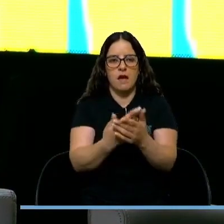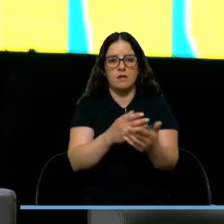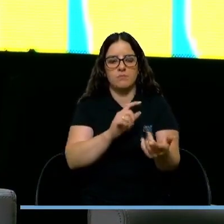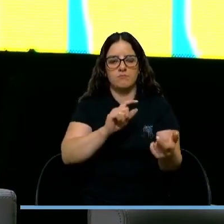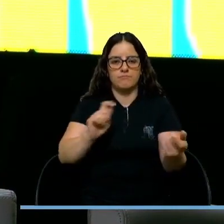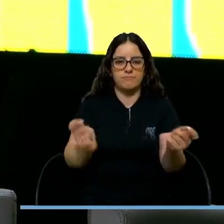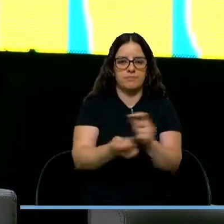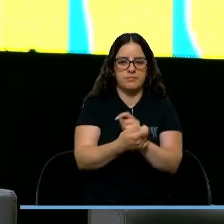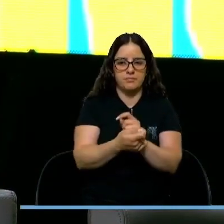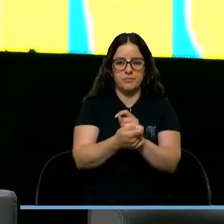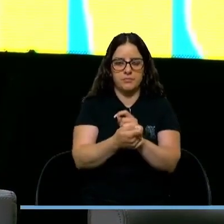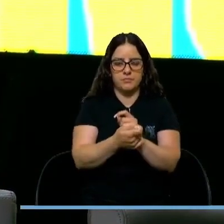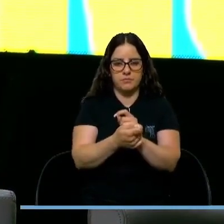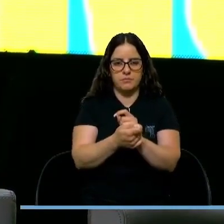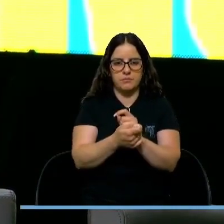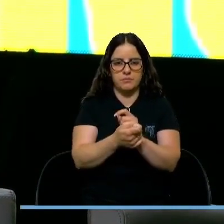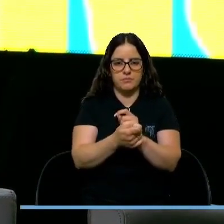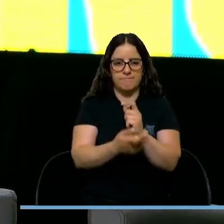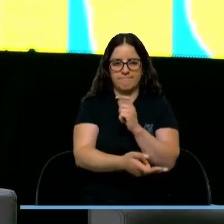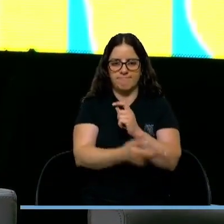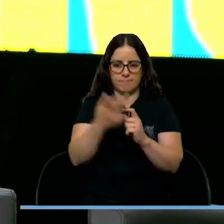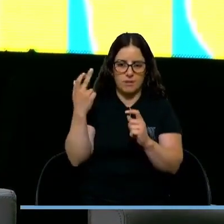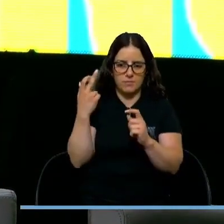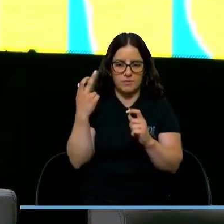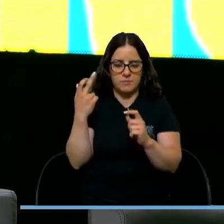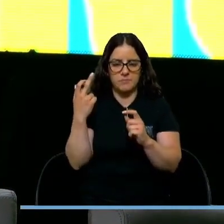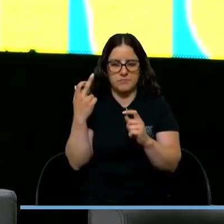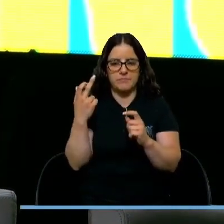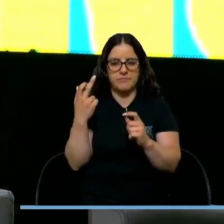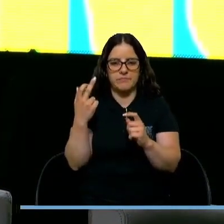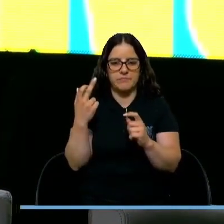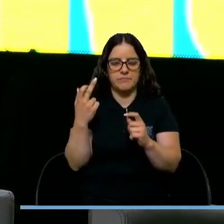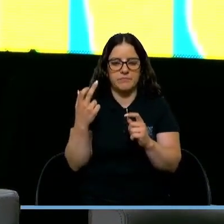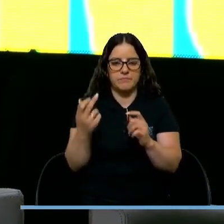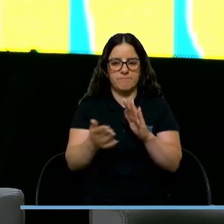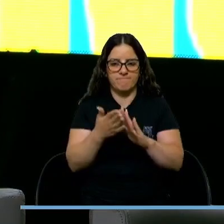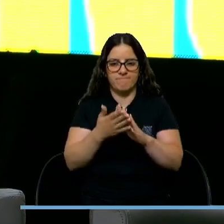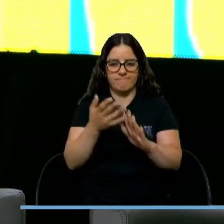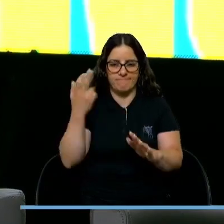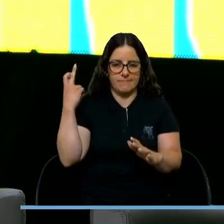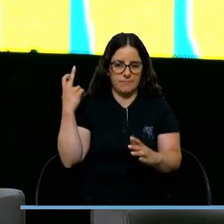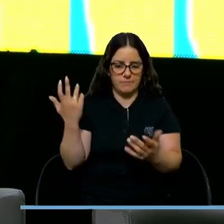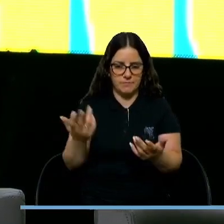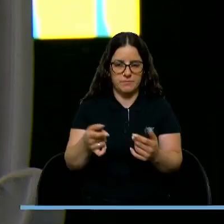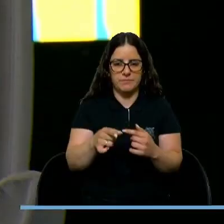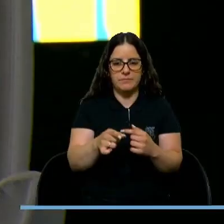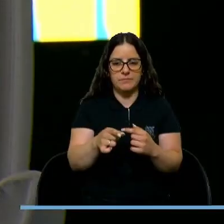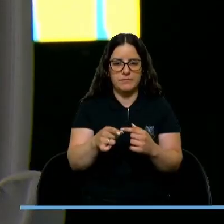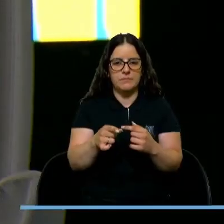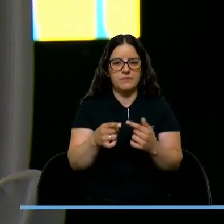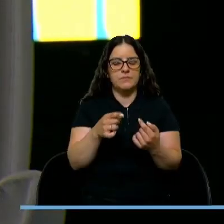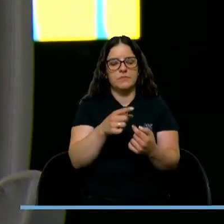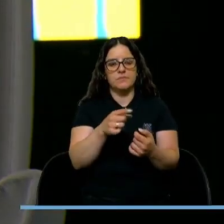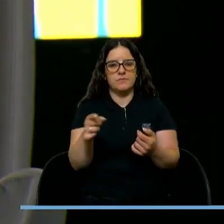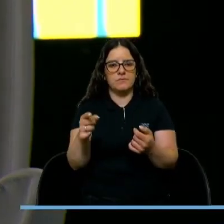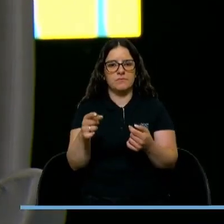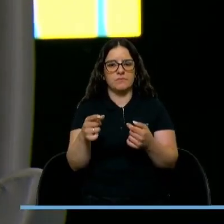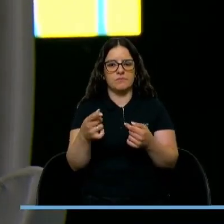allow later on a transition which we hope will be quicker and more accelerated.